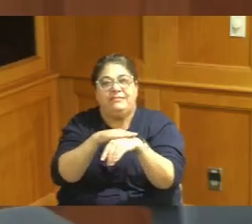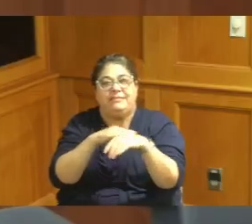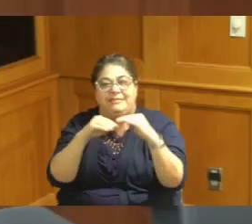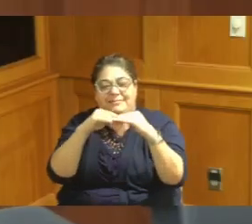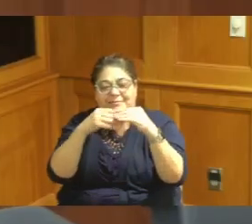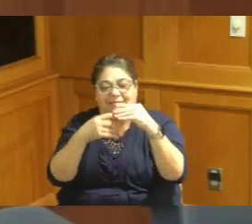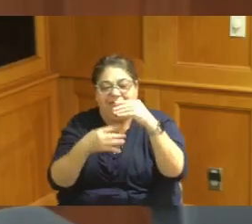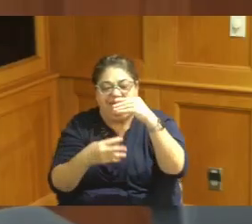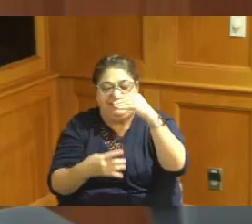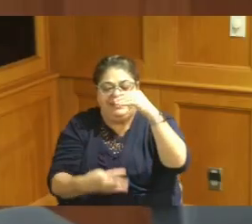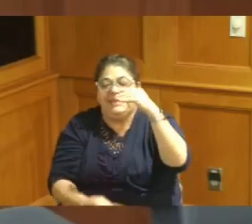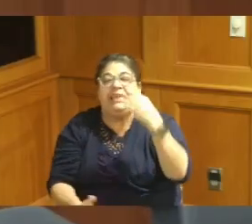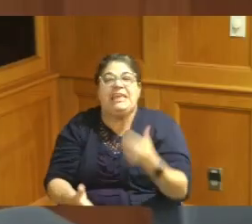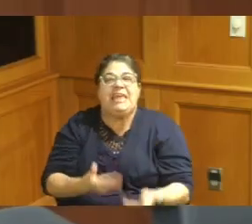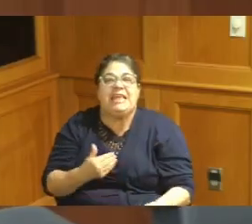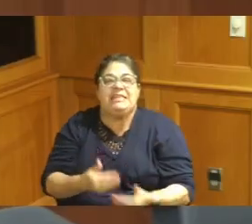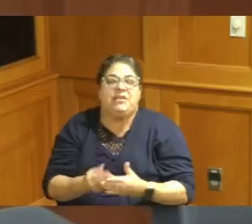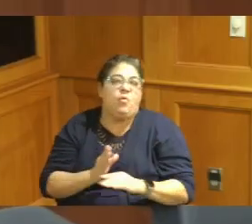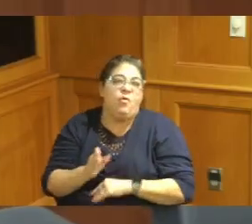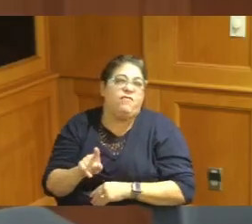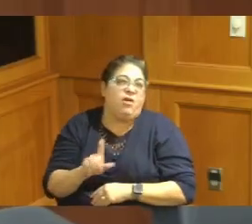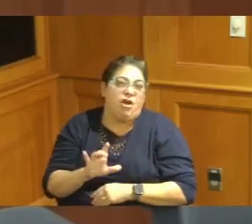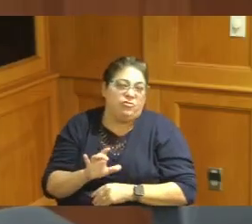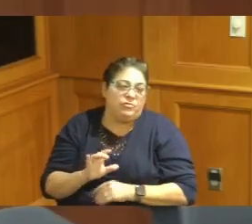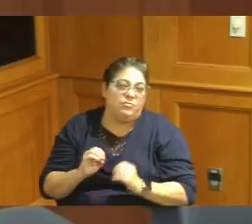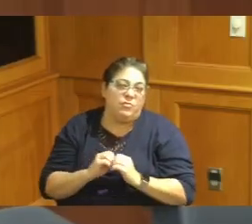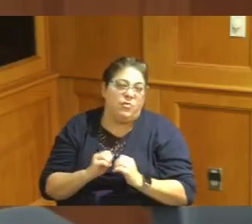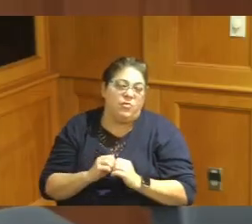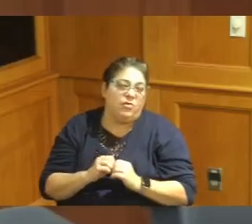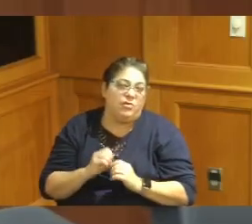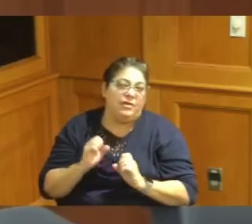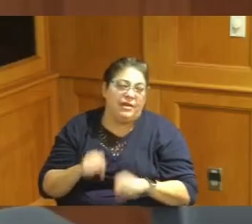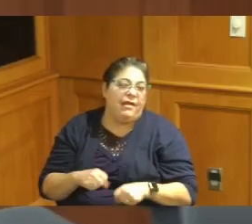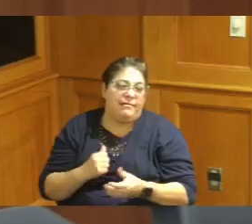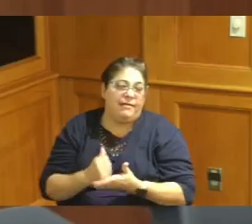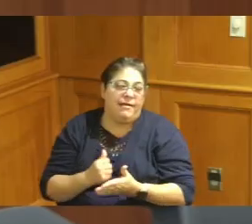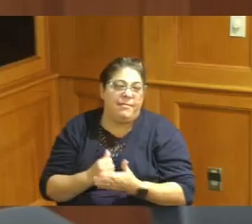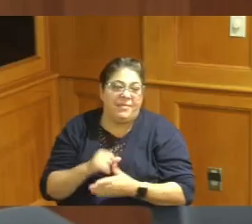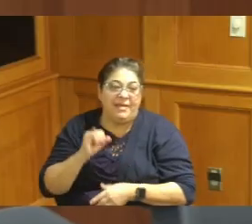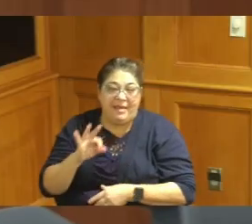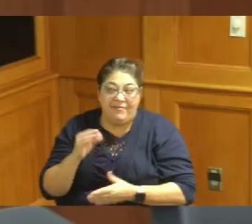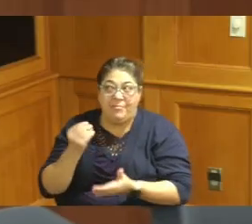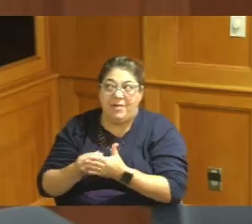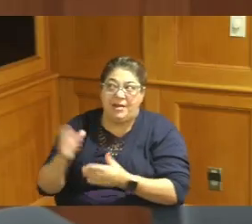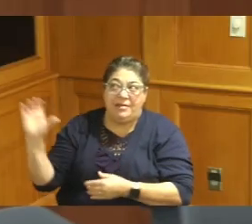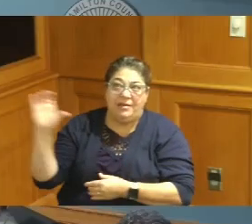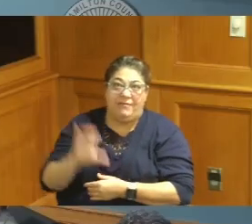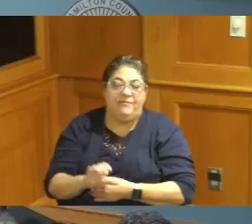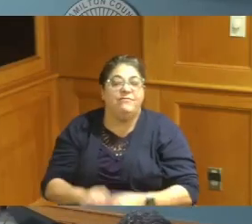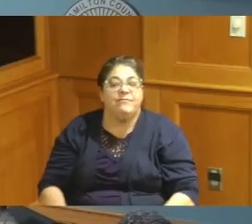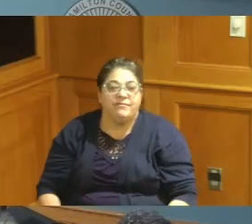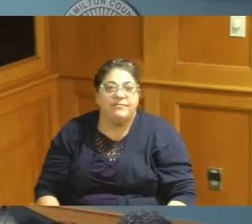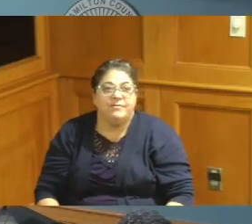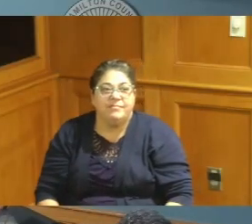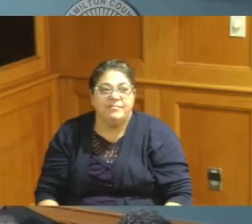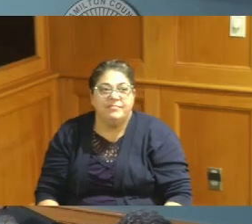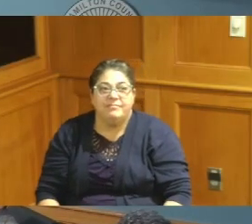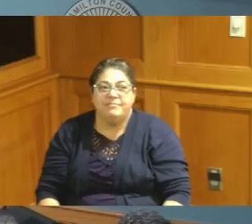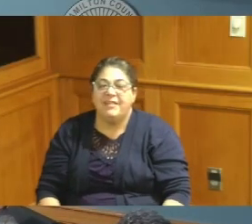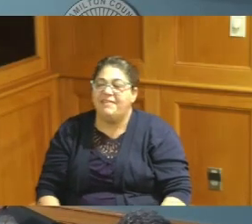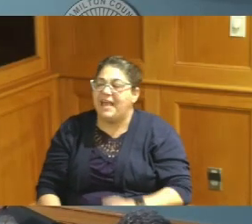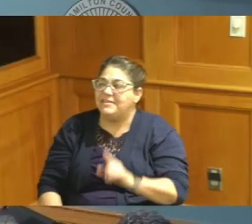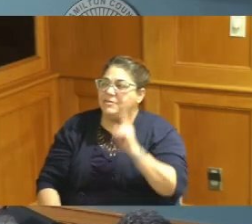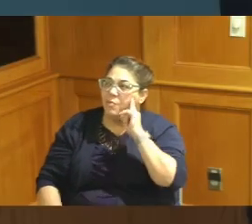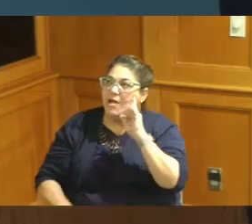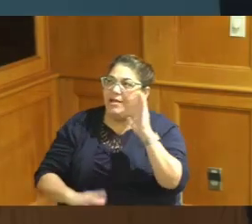easily, thank you, Lachey, yes, that we could support if there was investment here through this model. Yeah, that was my expectation